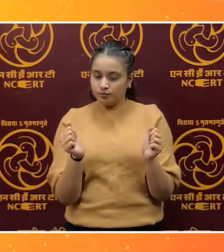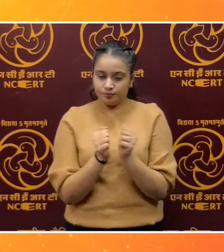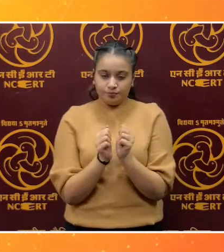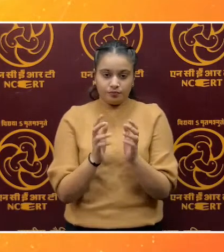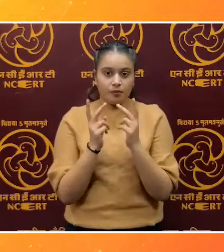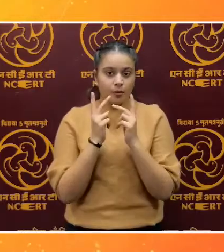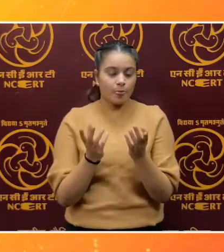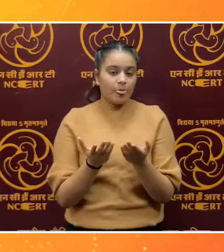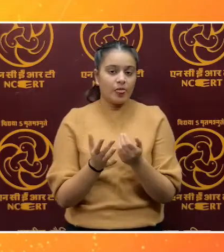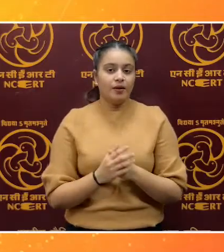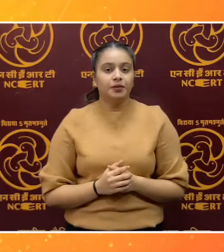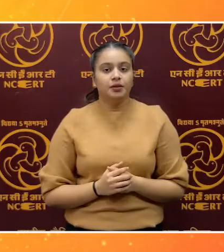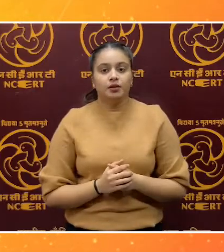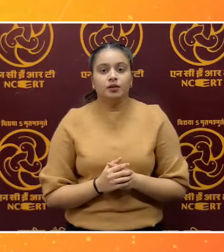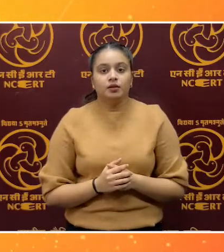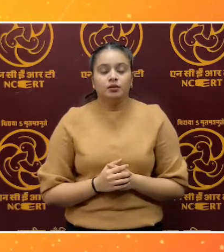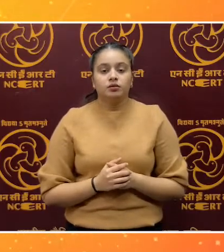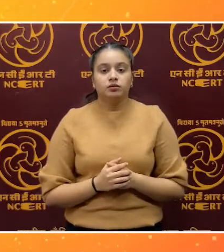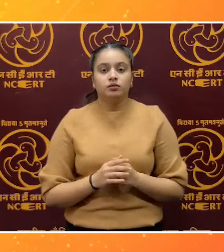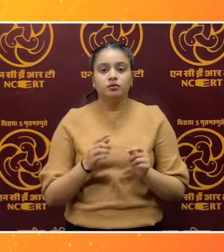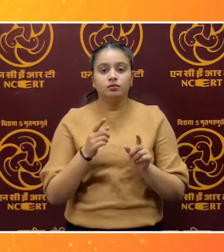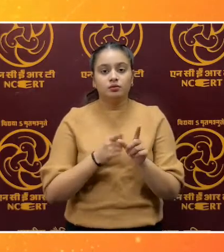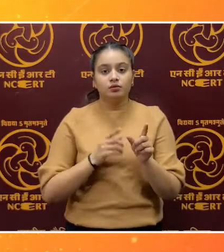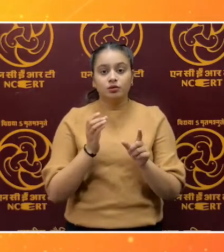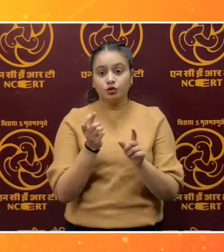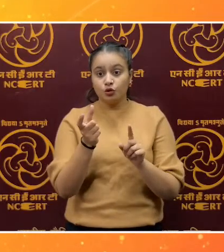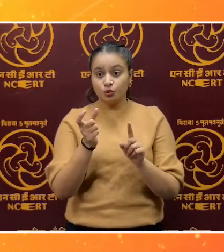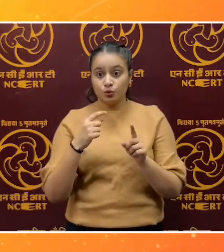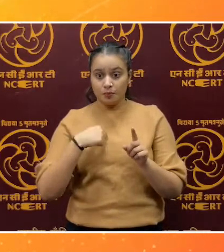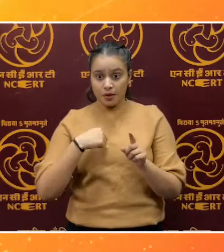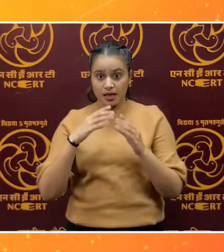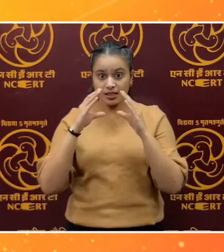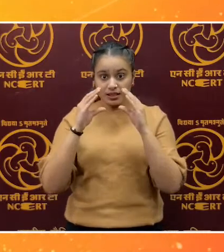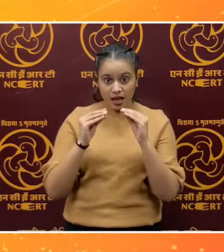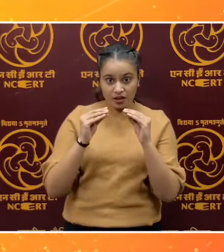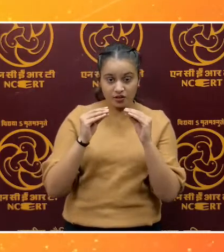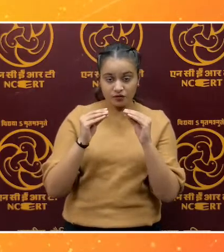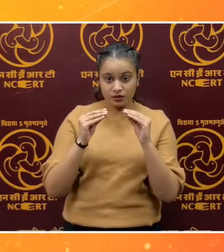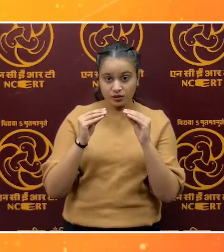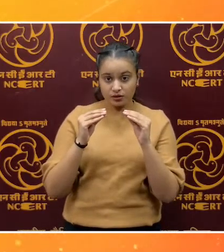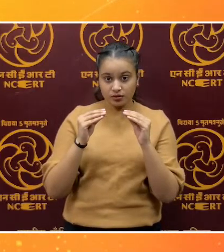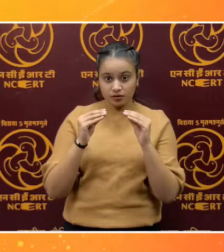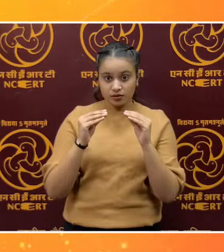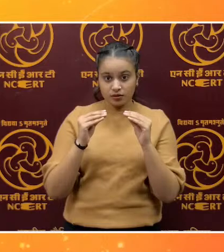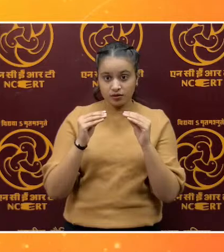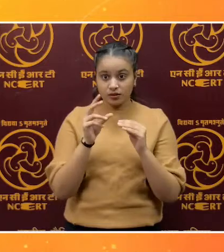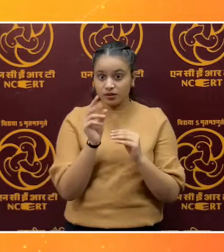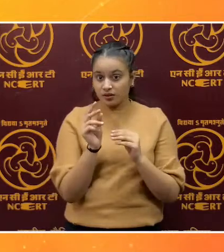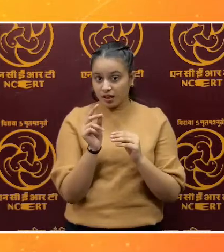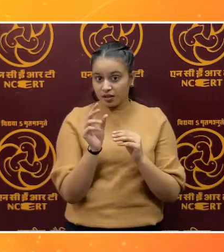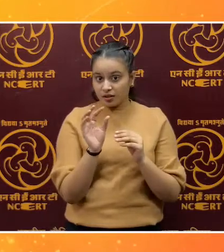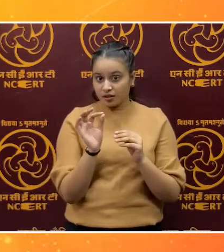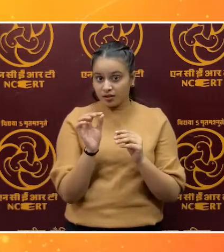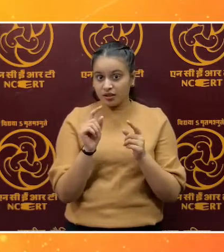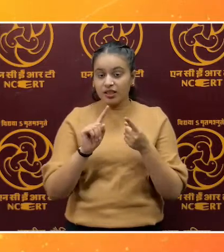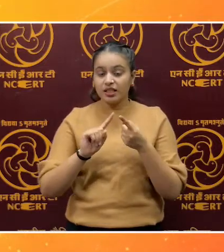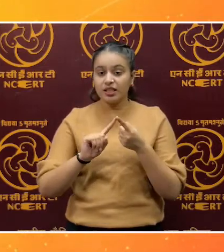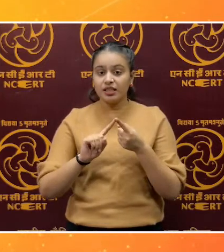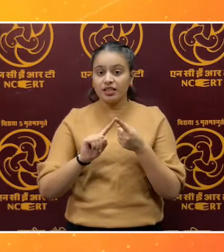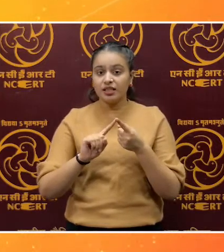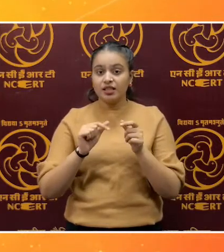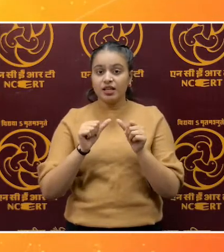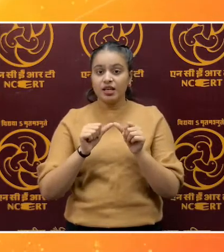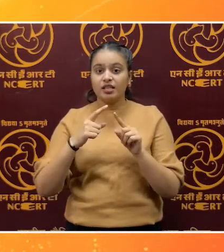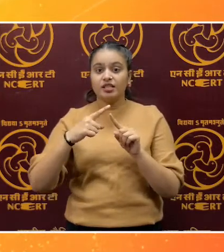see. You dash eat my sandwich. Ate. You, no, ate is the second form of verb, Tanvi. Eaten. You